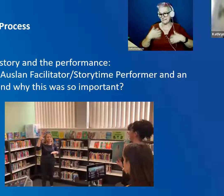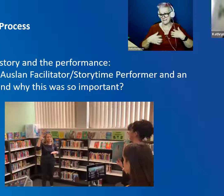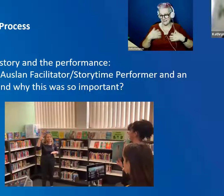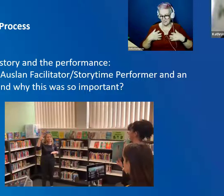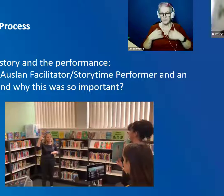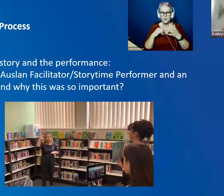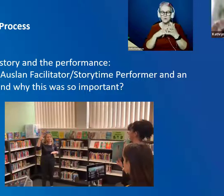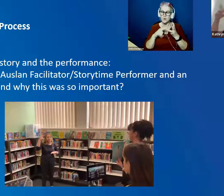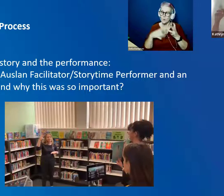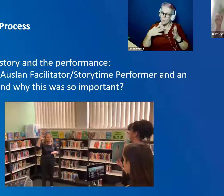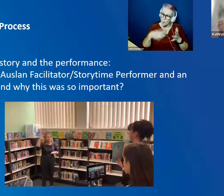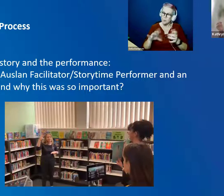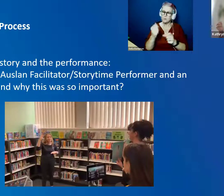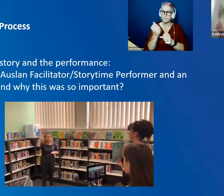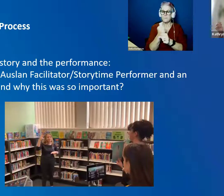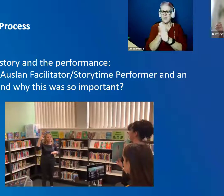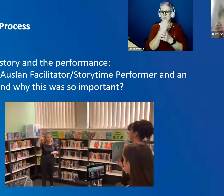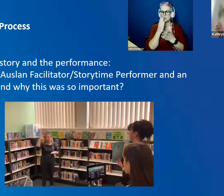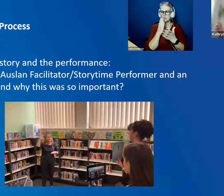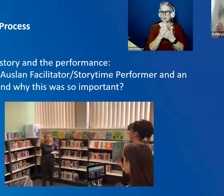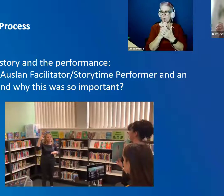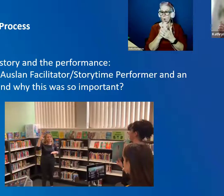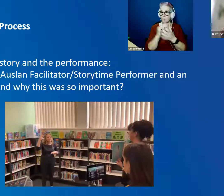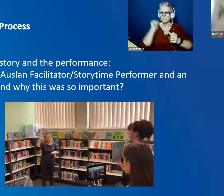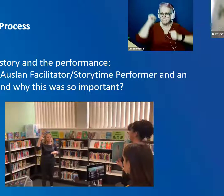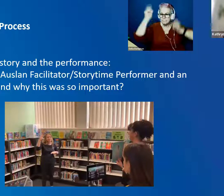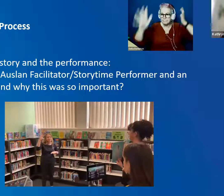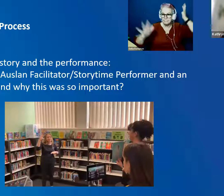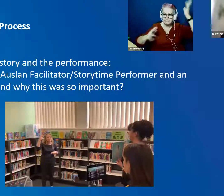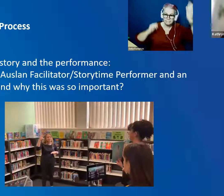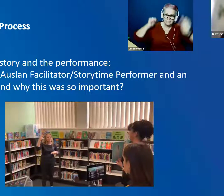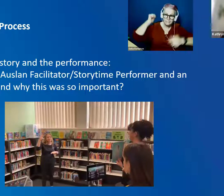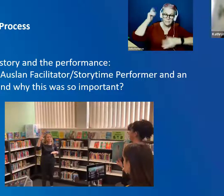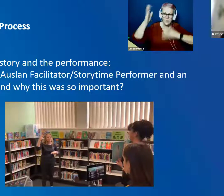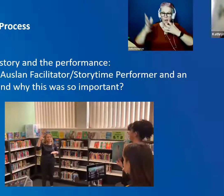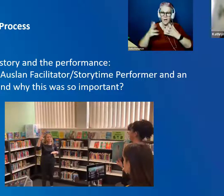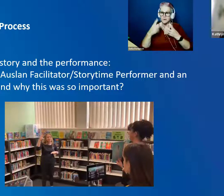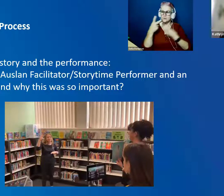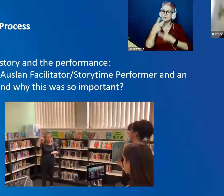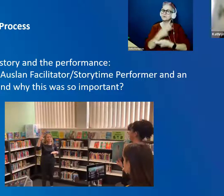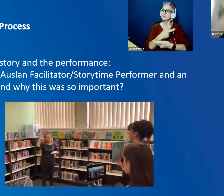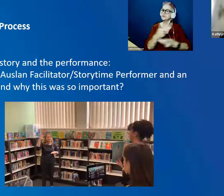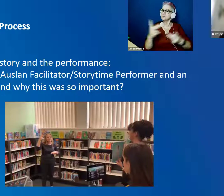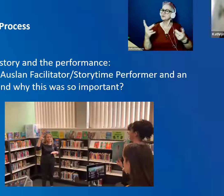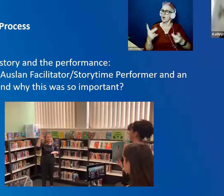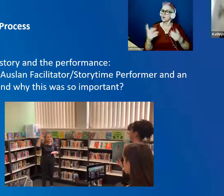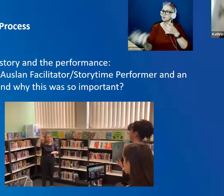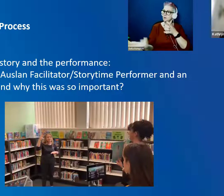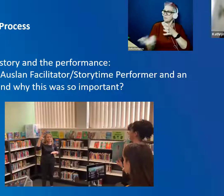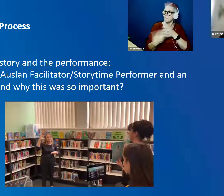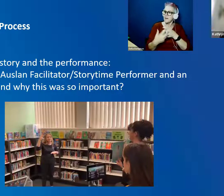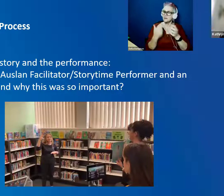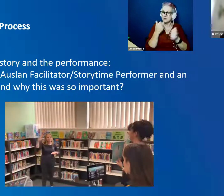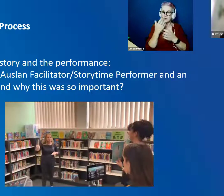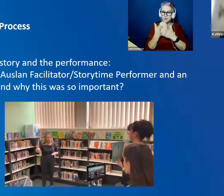we wanted to make sure that all of the big movements were captured here. And I'll just show you a snippet of